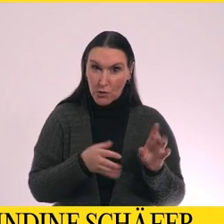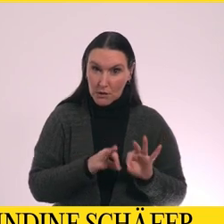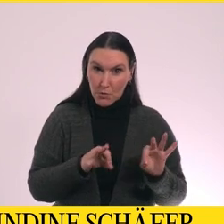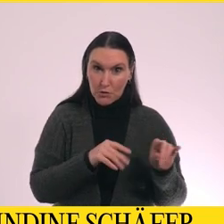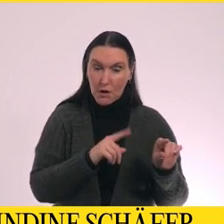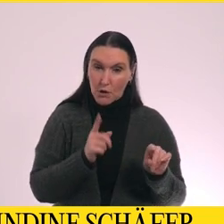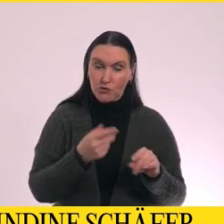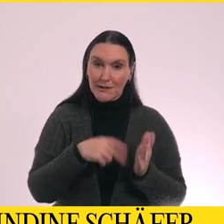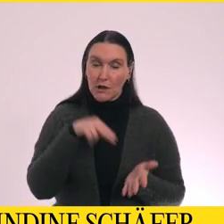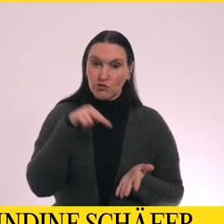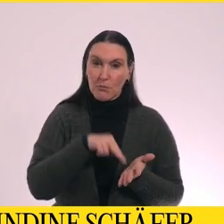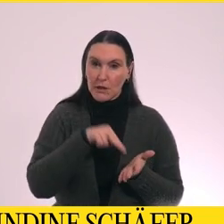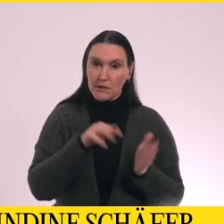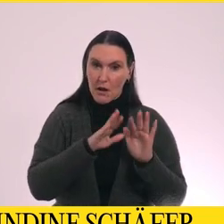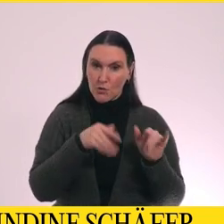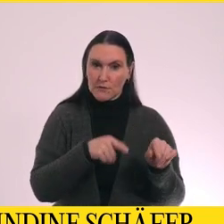operating